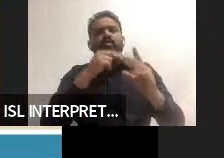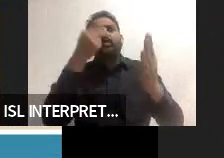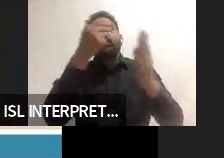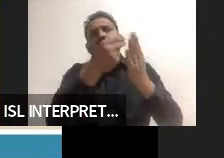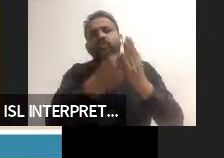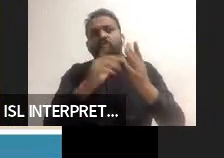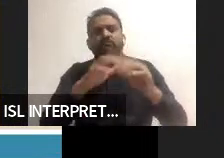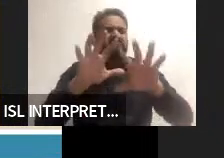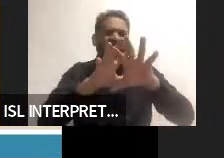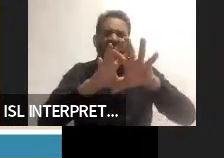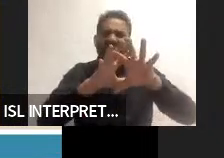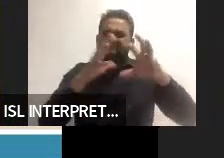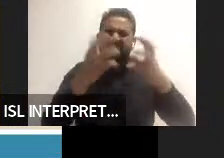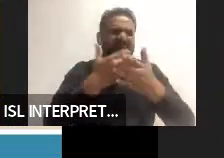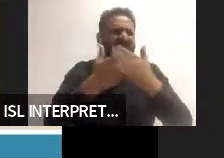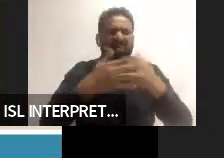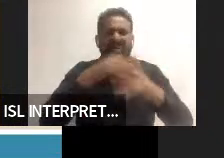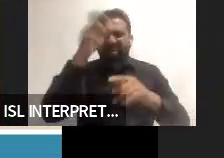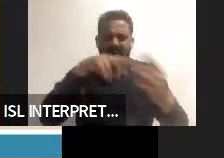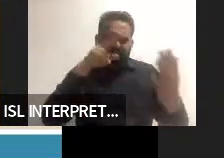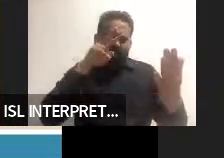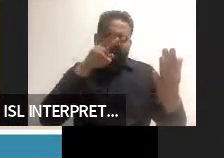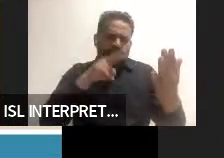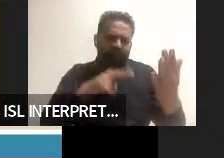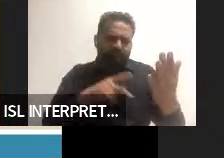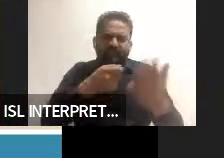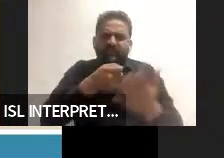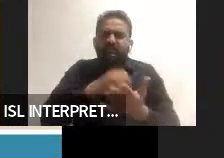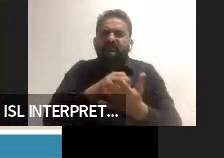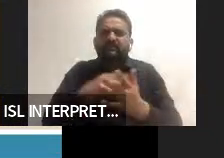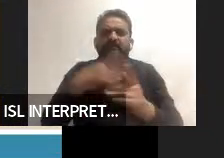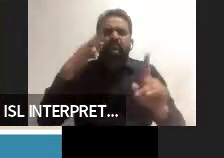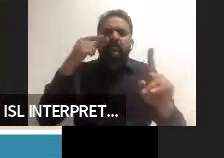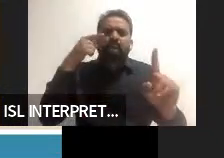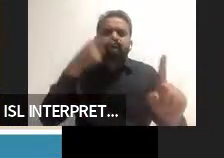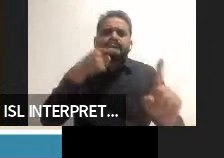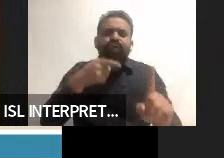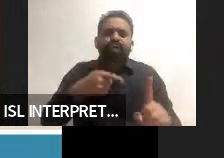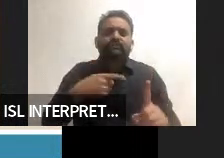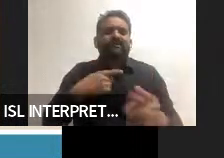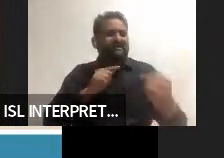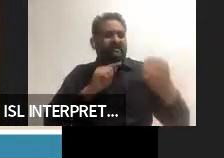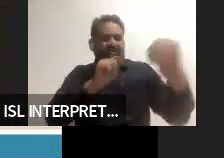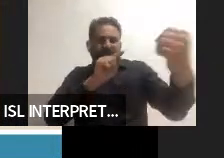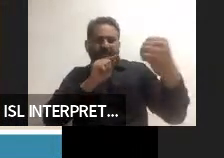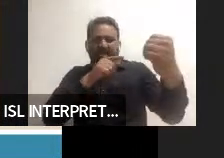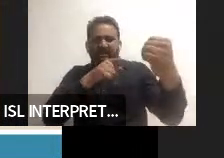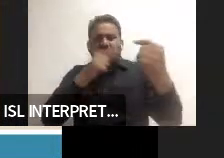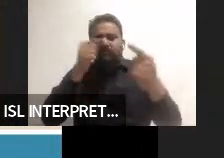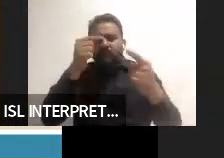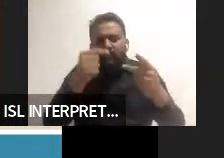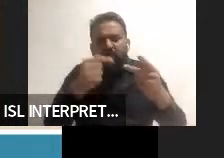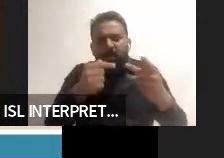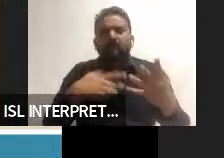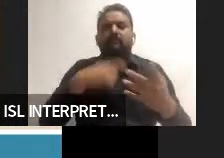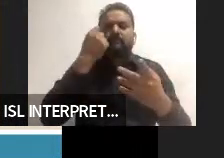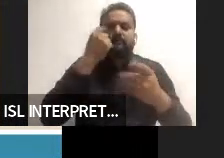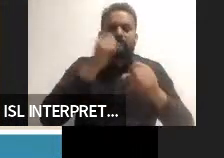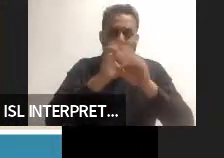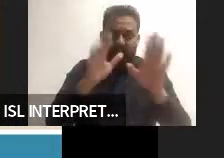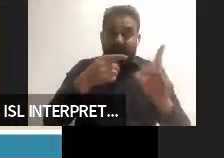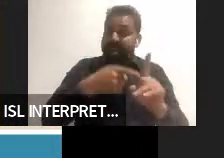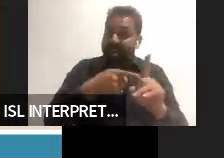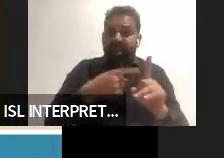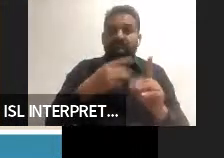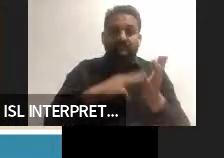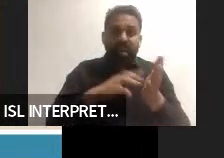world, they should understand the basic things which you want to argue. Therefore, your memoranda is very important part in this